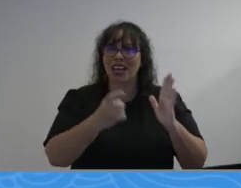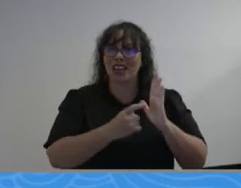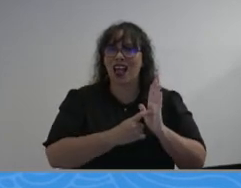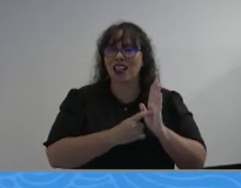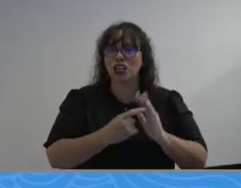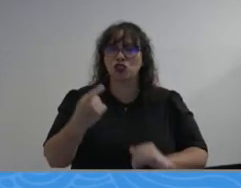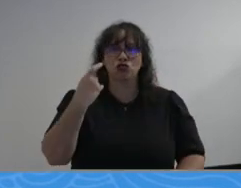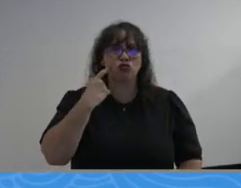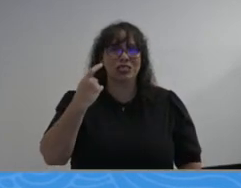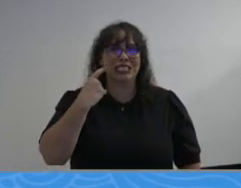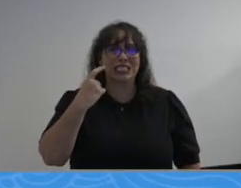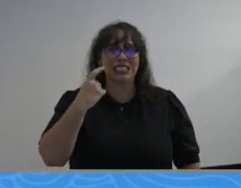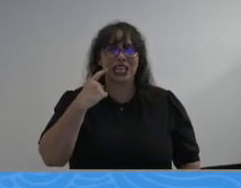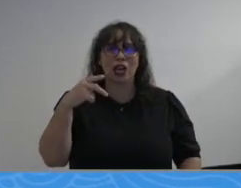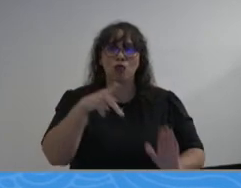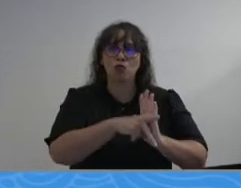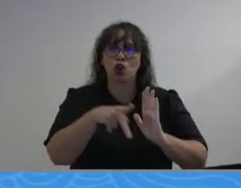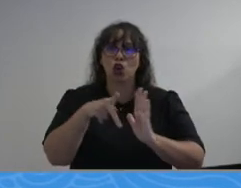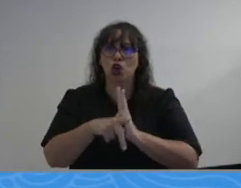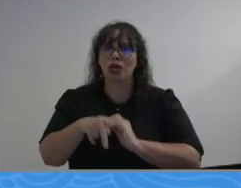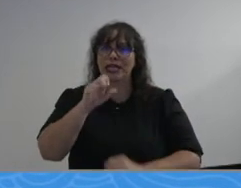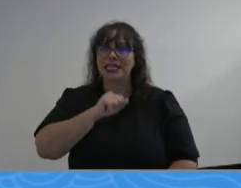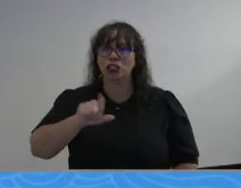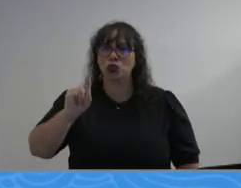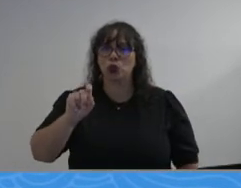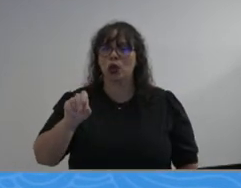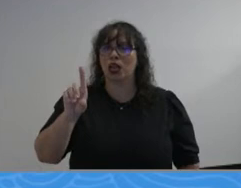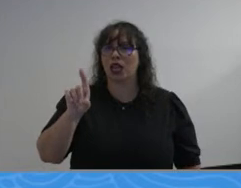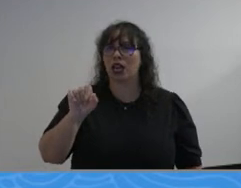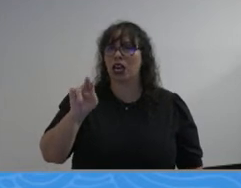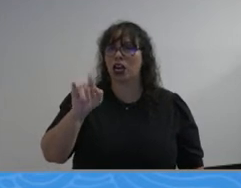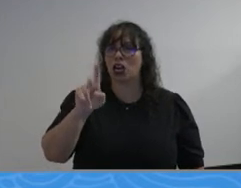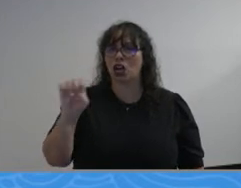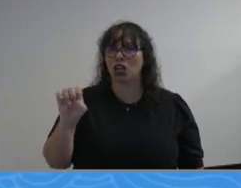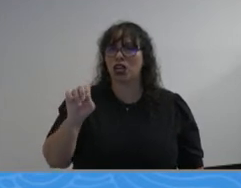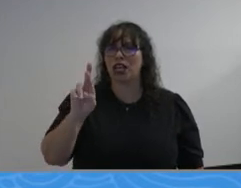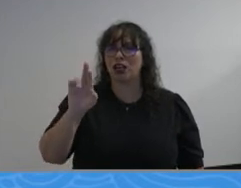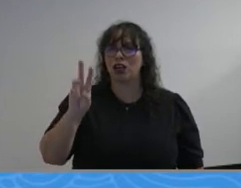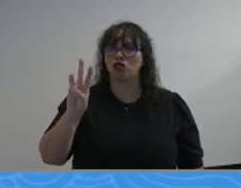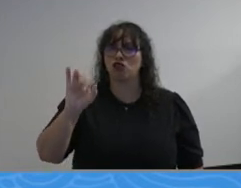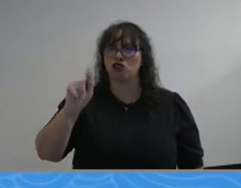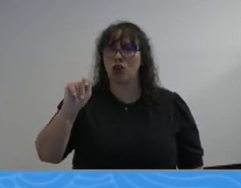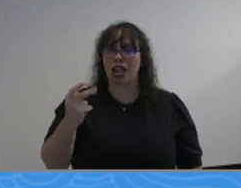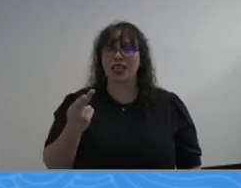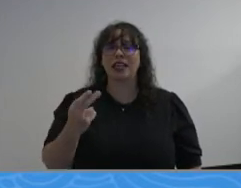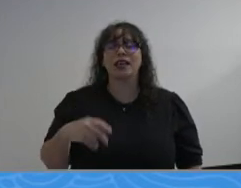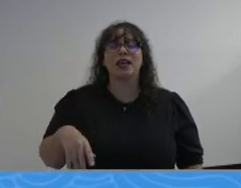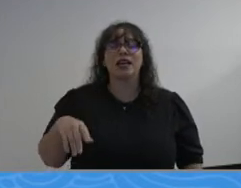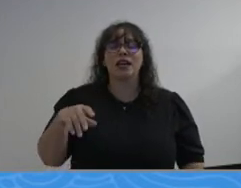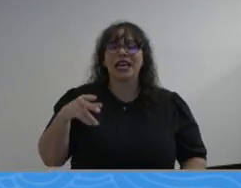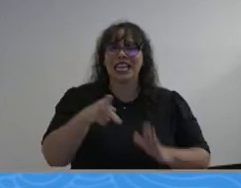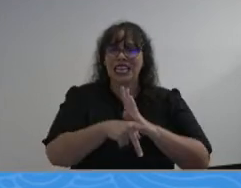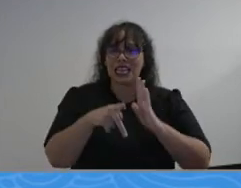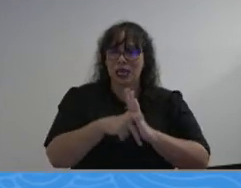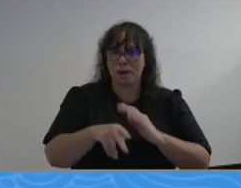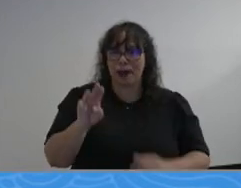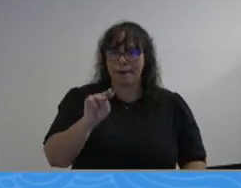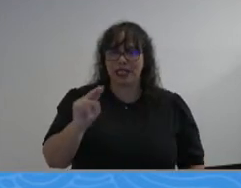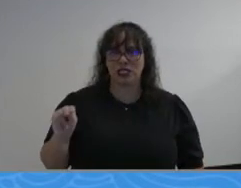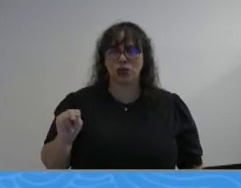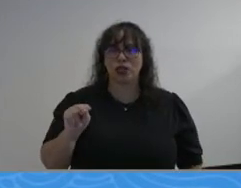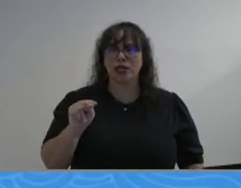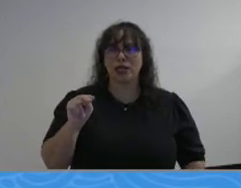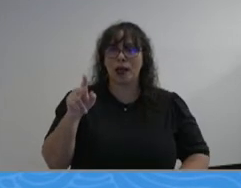the recent murders of 20-year-old Dante Wright, killed by the Minnesota police on April 11th,